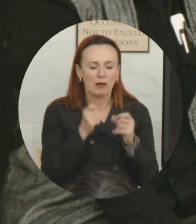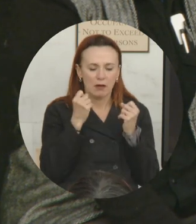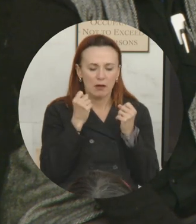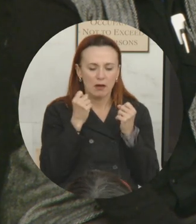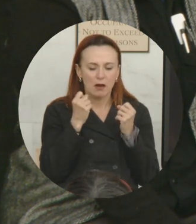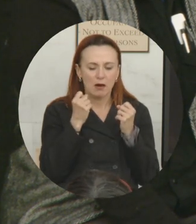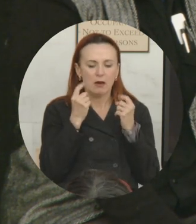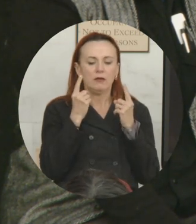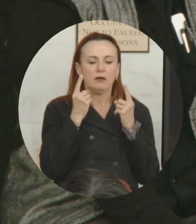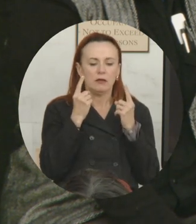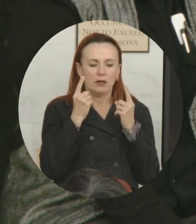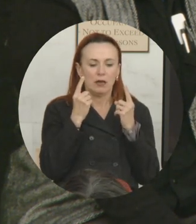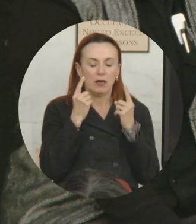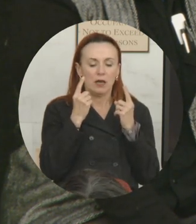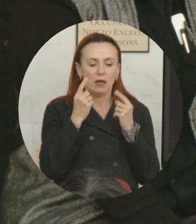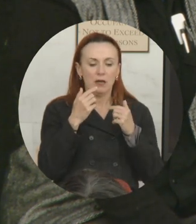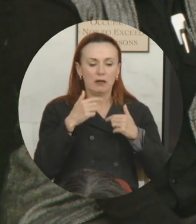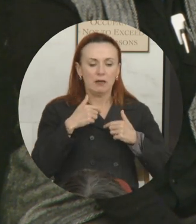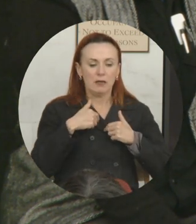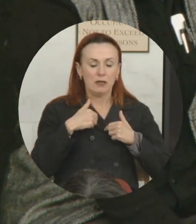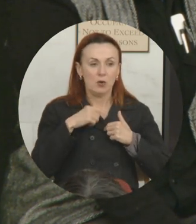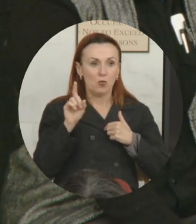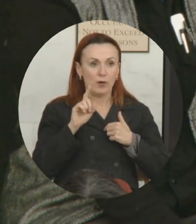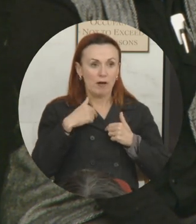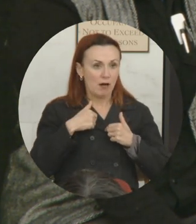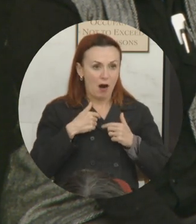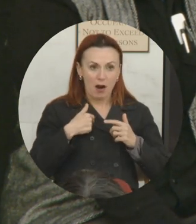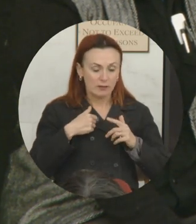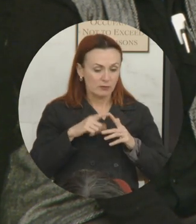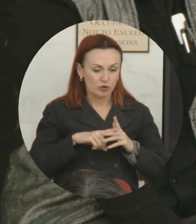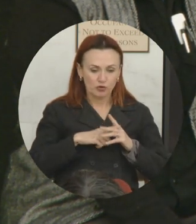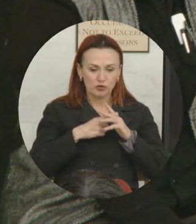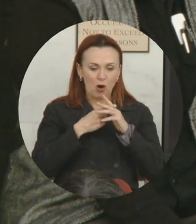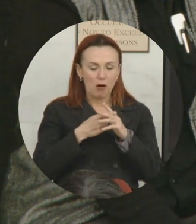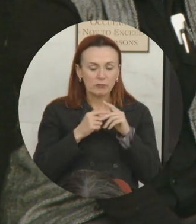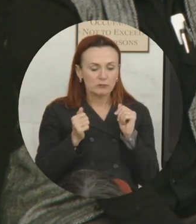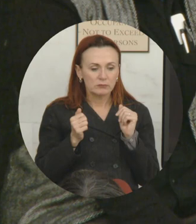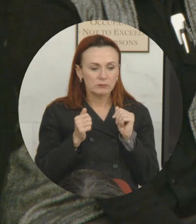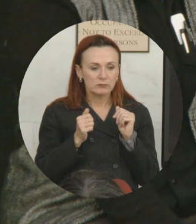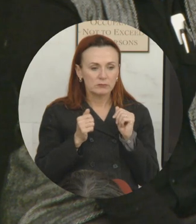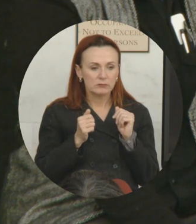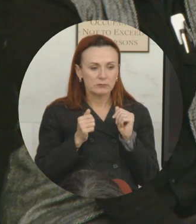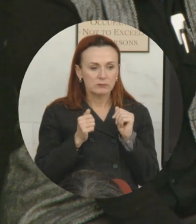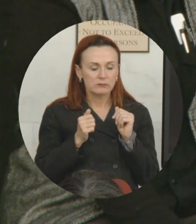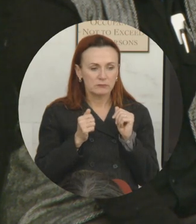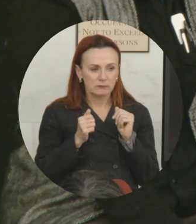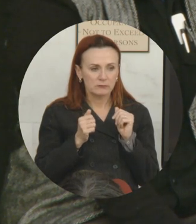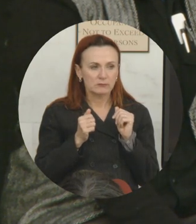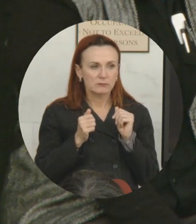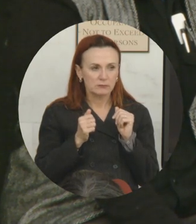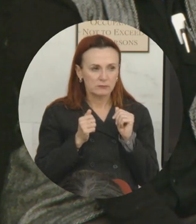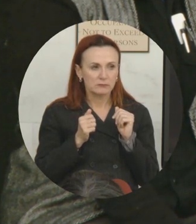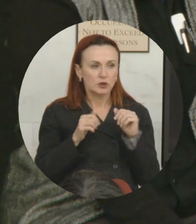understanding the place where we start is you're doing early earthquake warning, right?